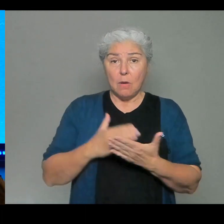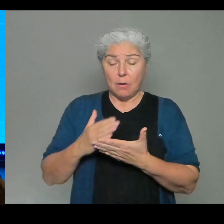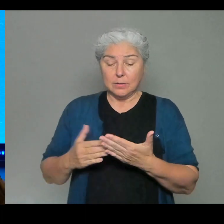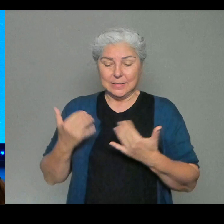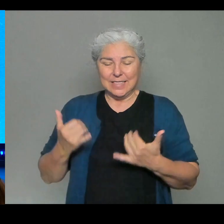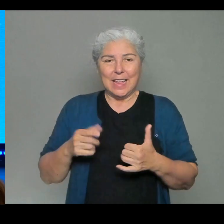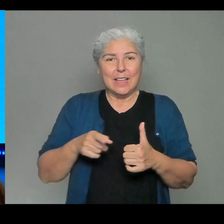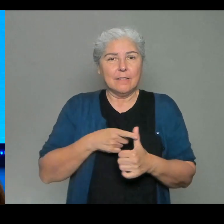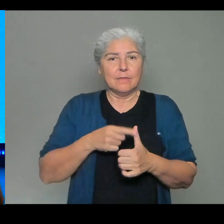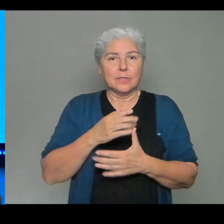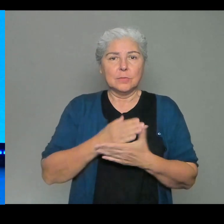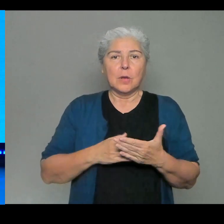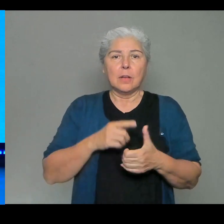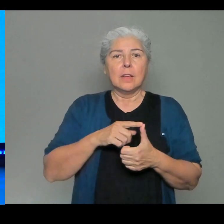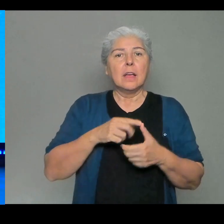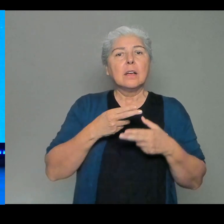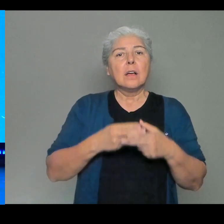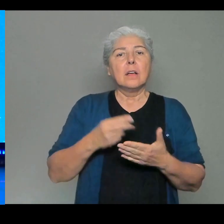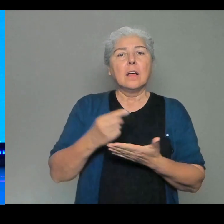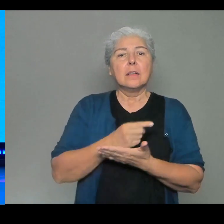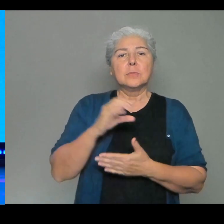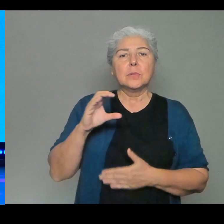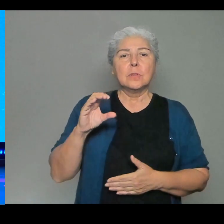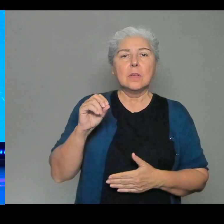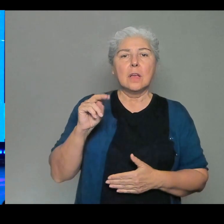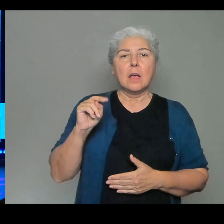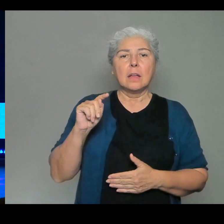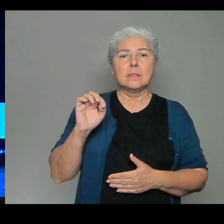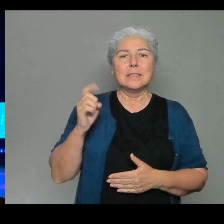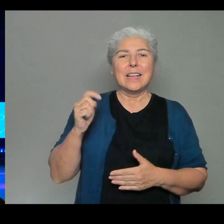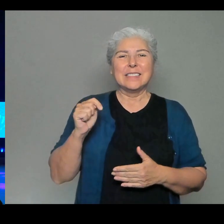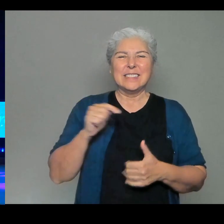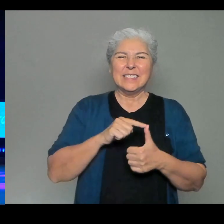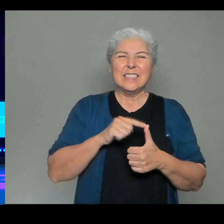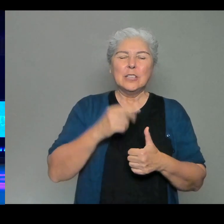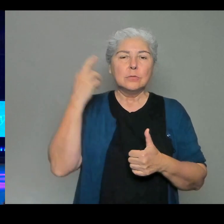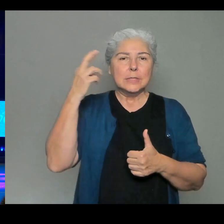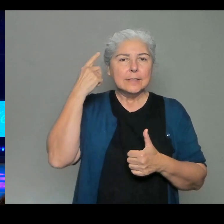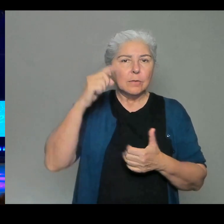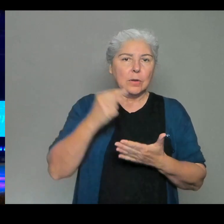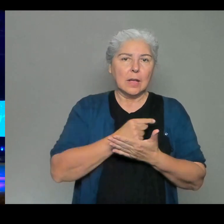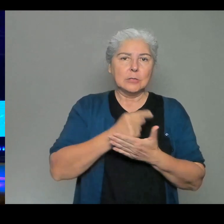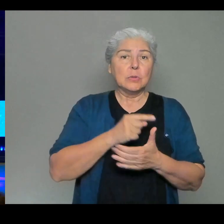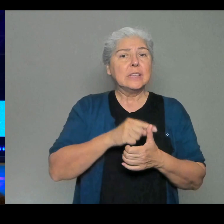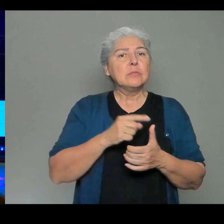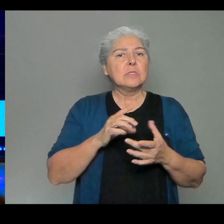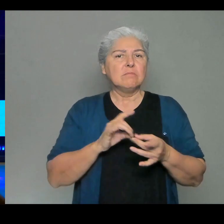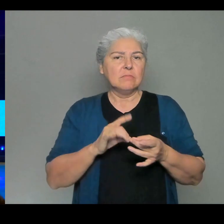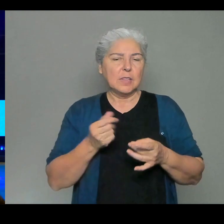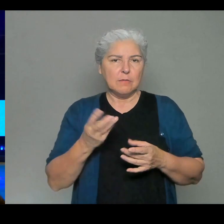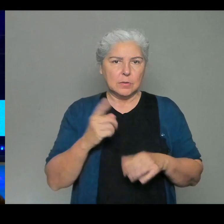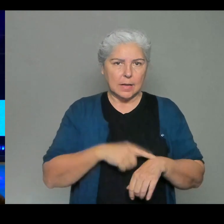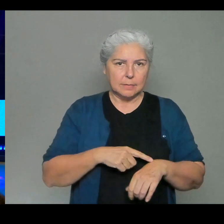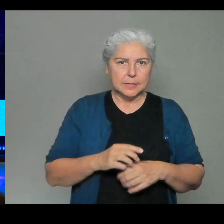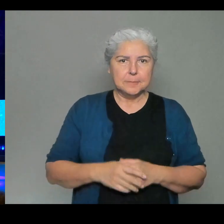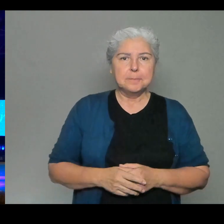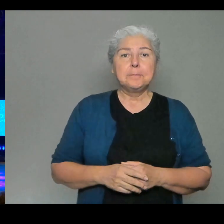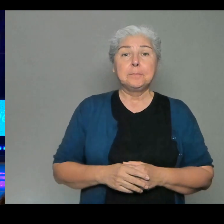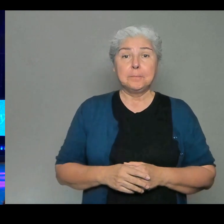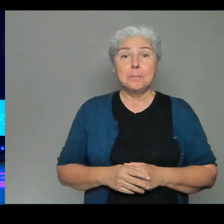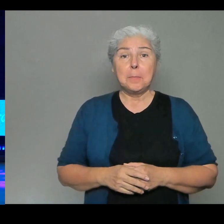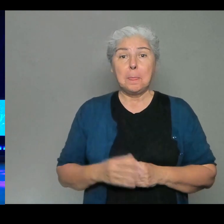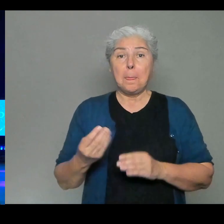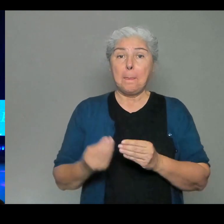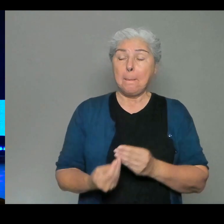share the first part today. This is the gospel context, the reason for the gospel. And so we're going to quote this a couple times. Let's put that up on the